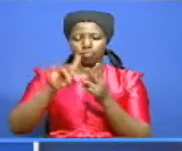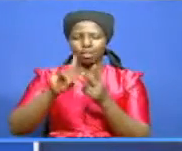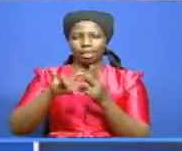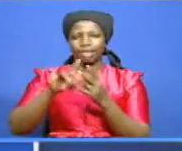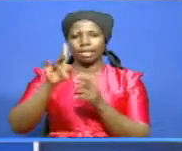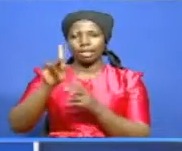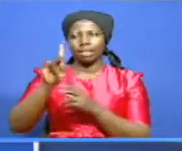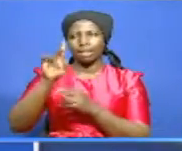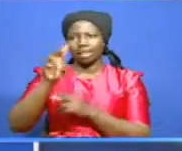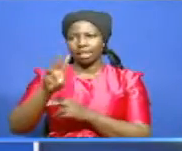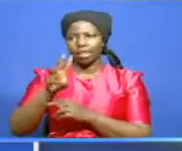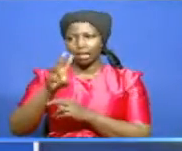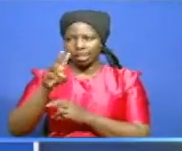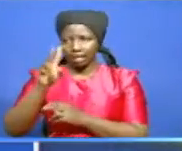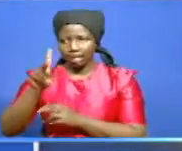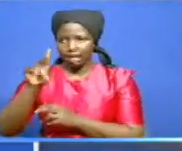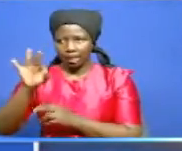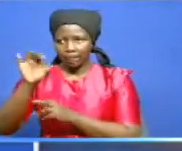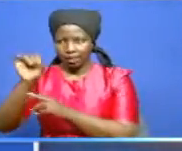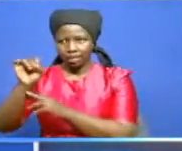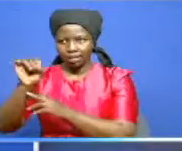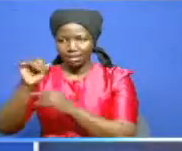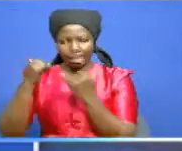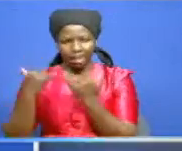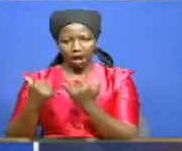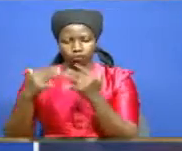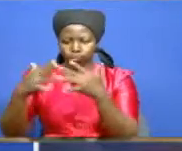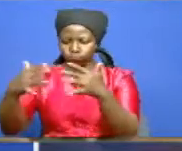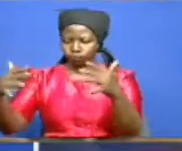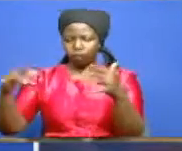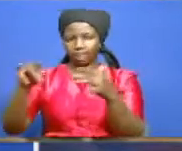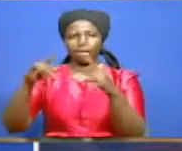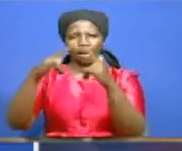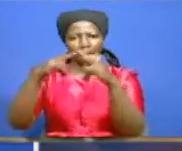the camps under siege for hours.